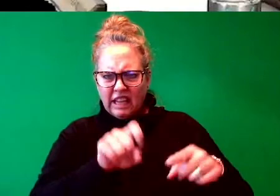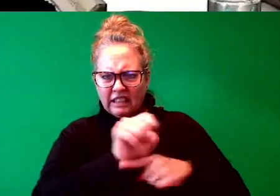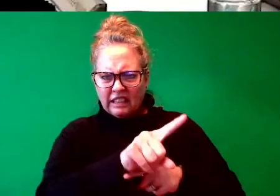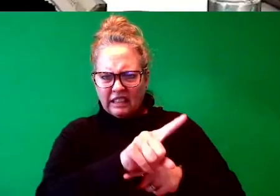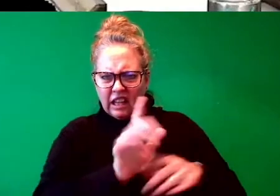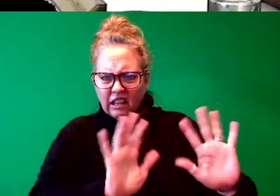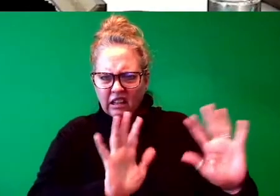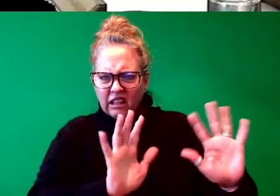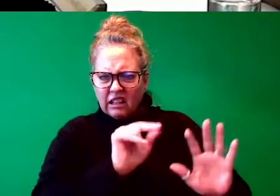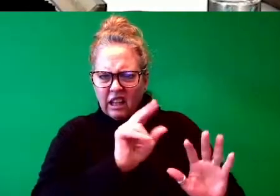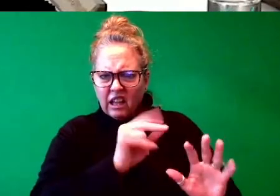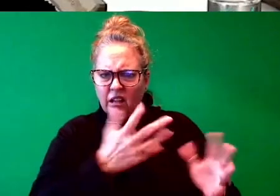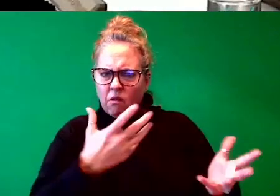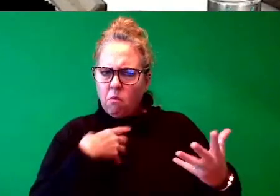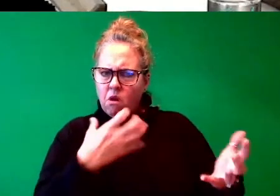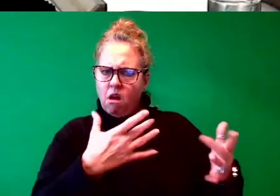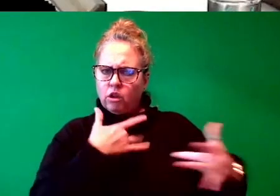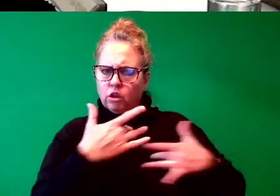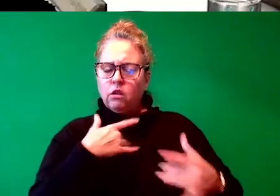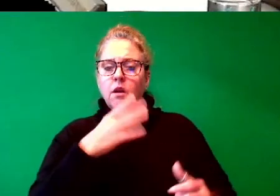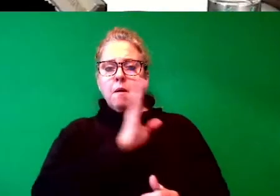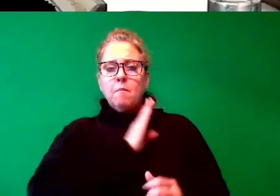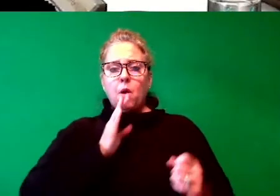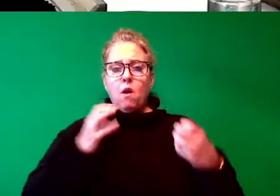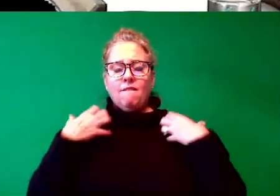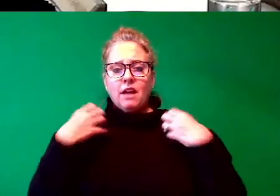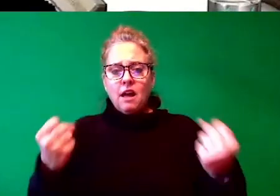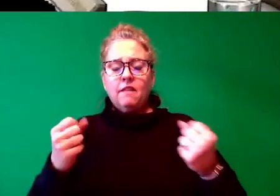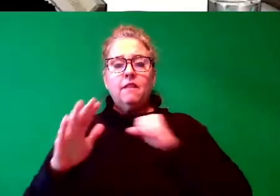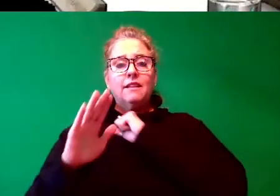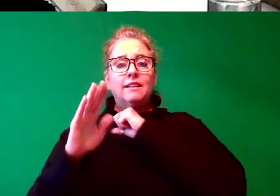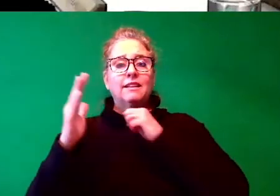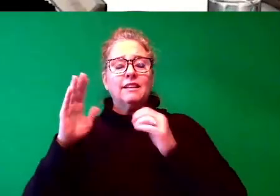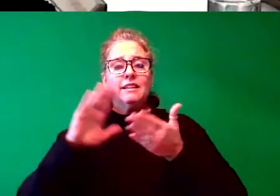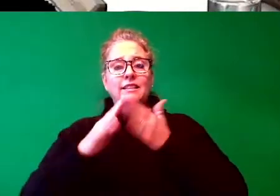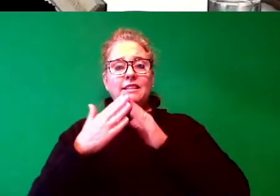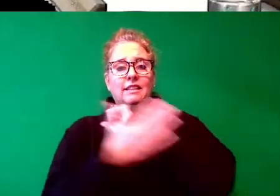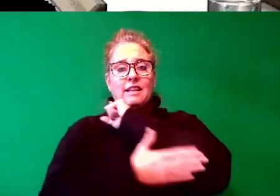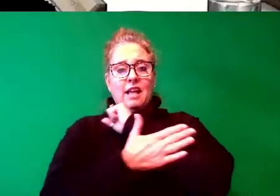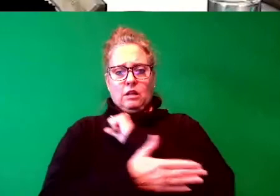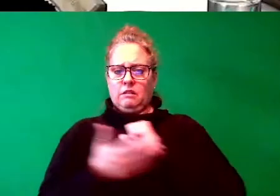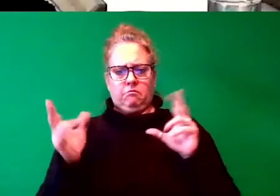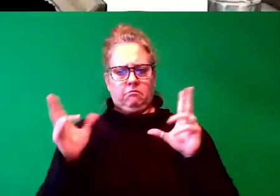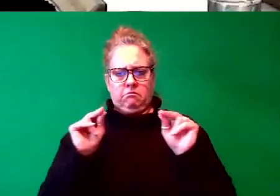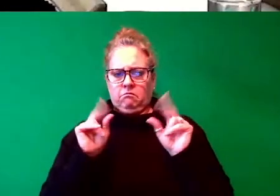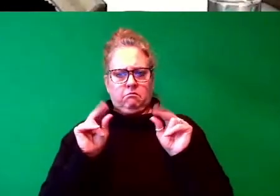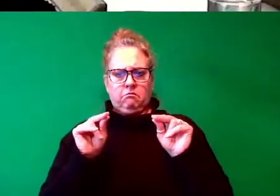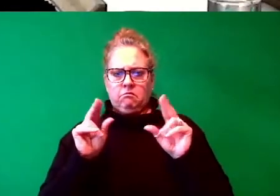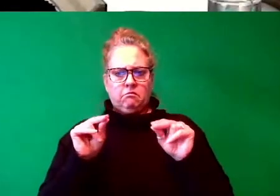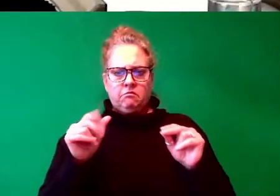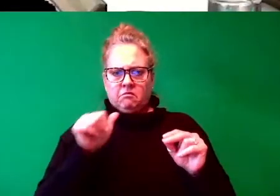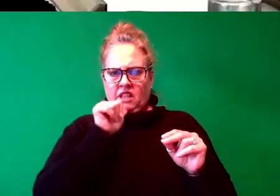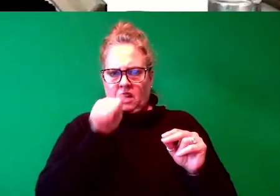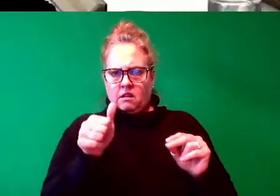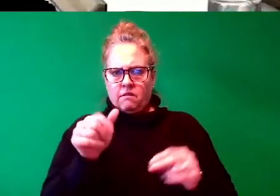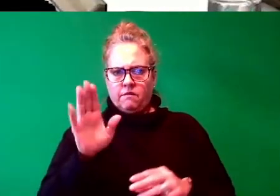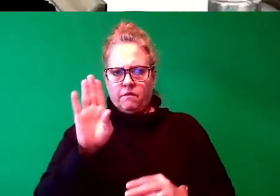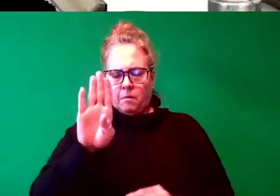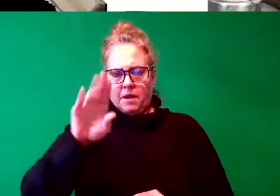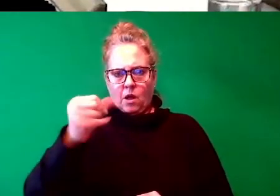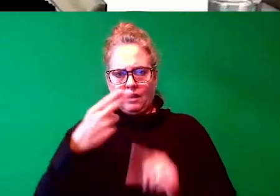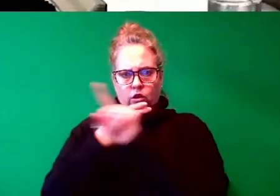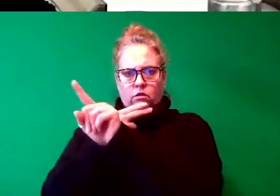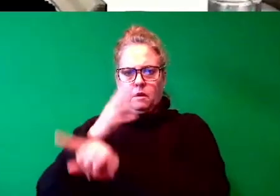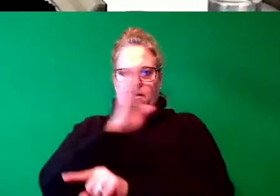City Council, and this isn't the Board of County Commissioners. This is the Board of Health. And so I'm gonna go ahead and read this into the